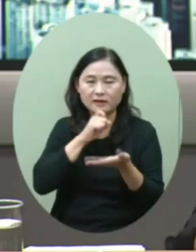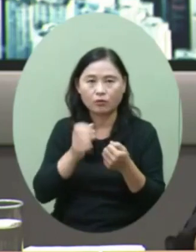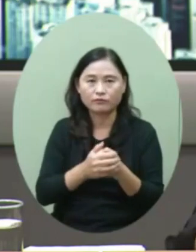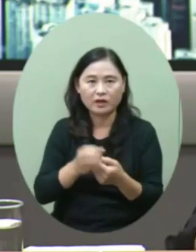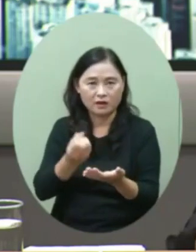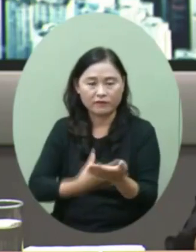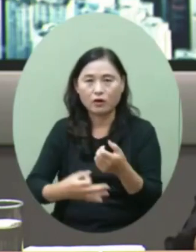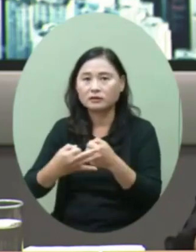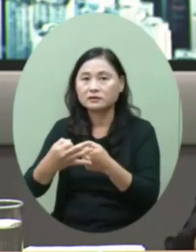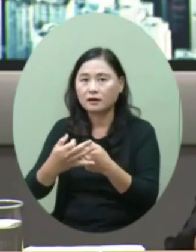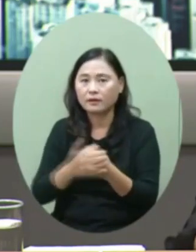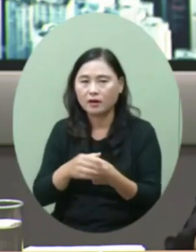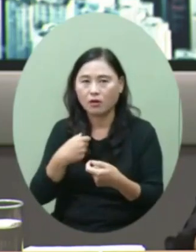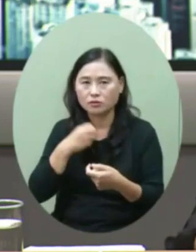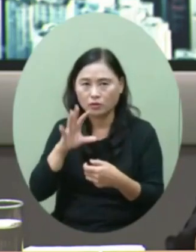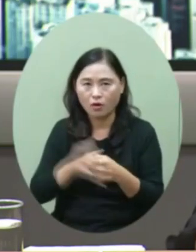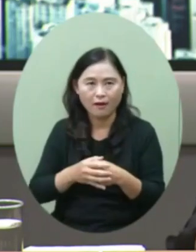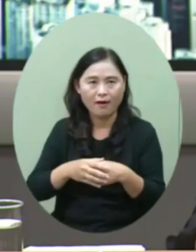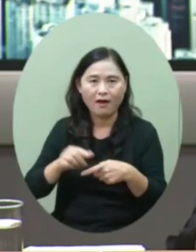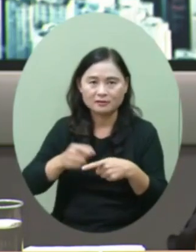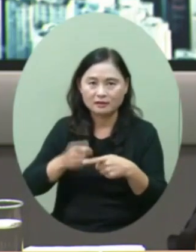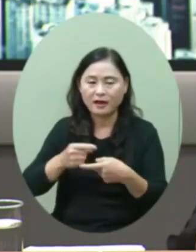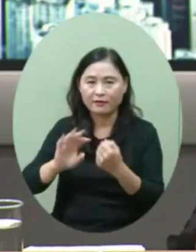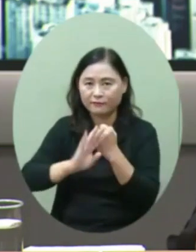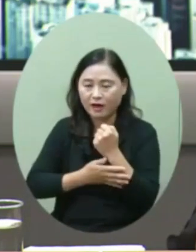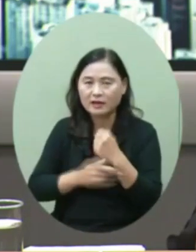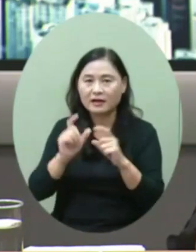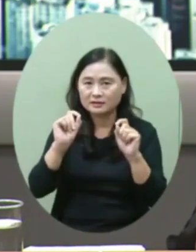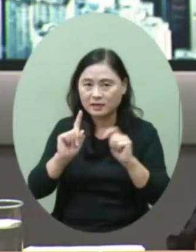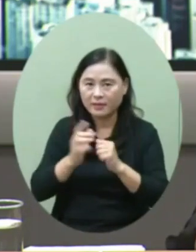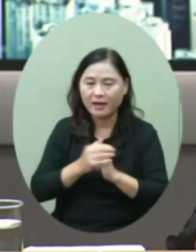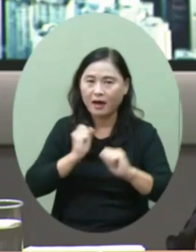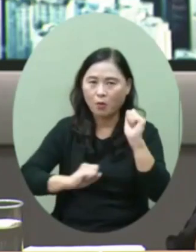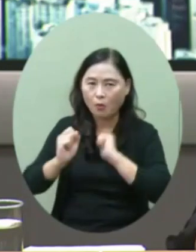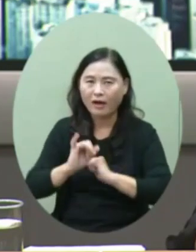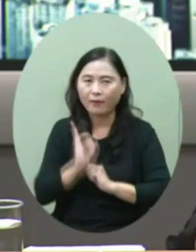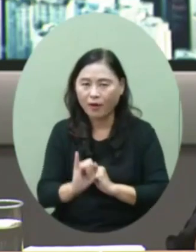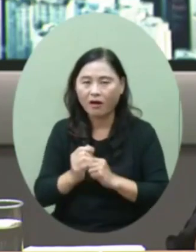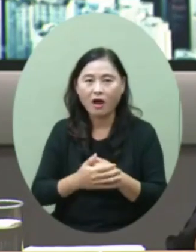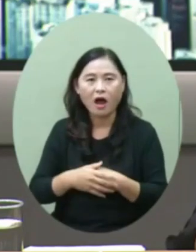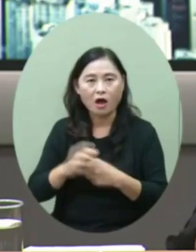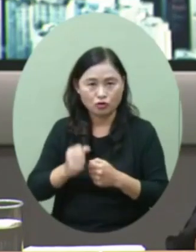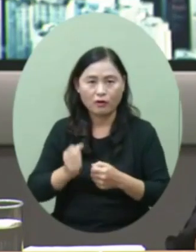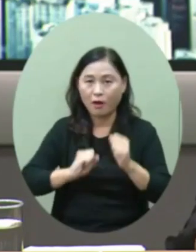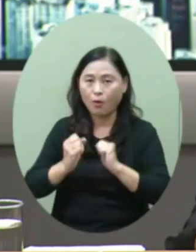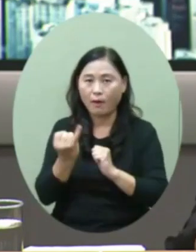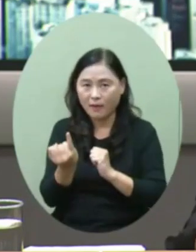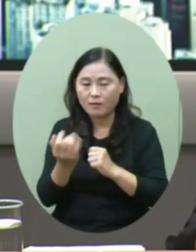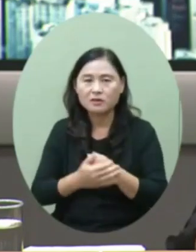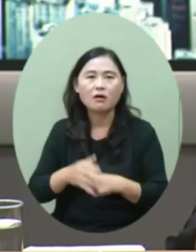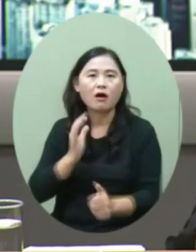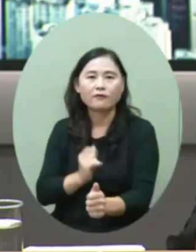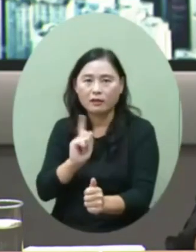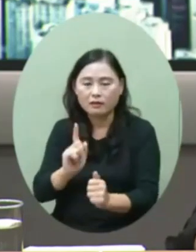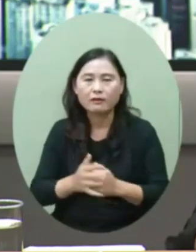office for safeguarding national security of the CPG in Hong Kong. That is in Chapter 2. And Chapter 3, offences and